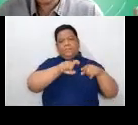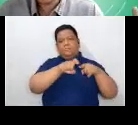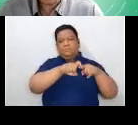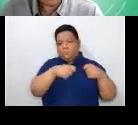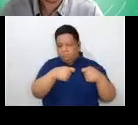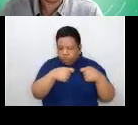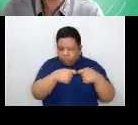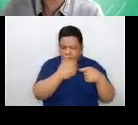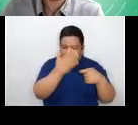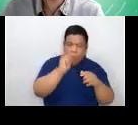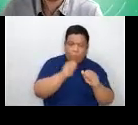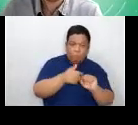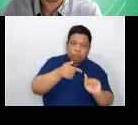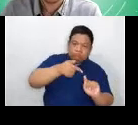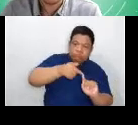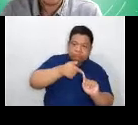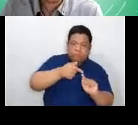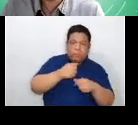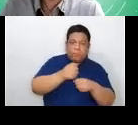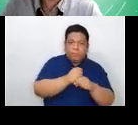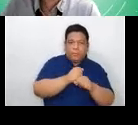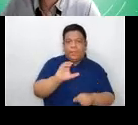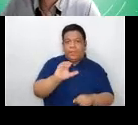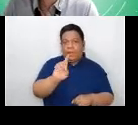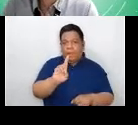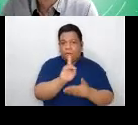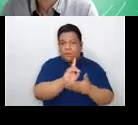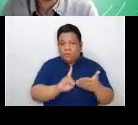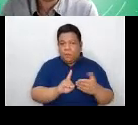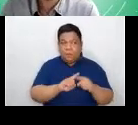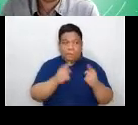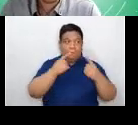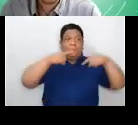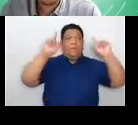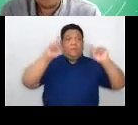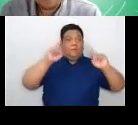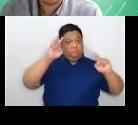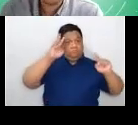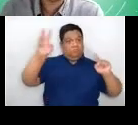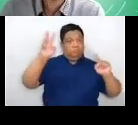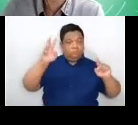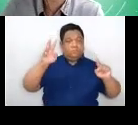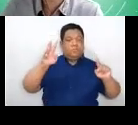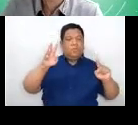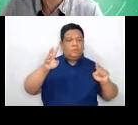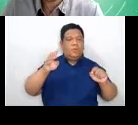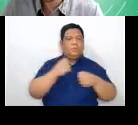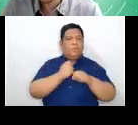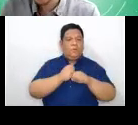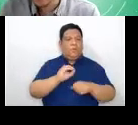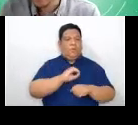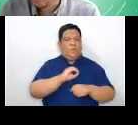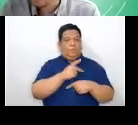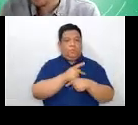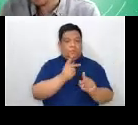to build something and prototype and CAD design it. But because they were able to do that, they were able to invent and make their own new product. And if you